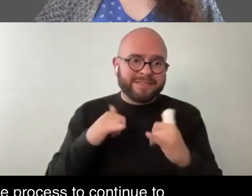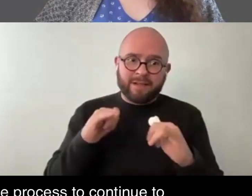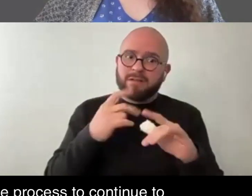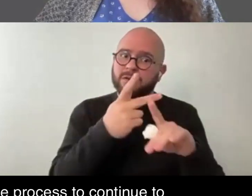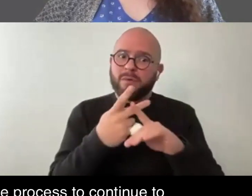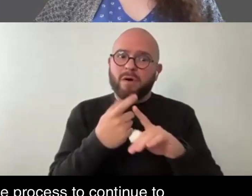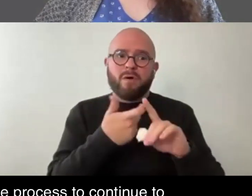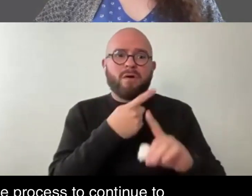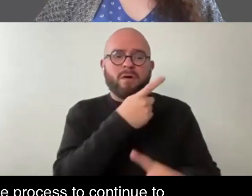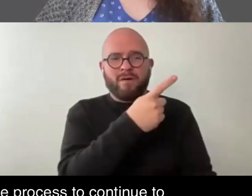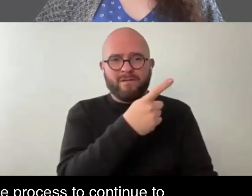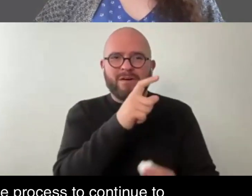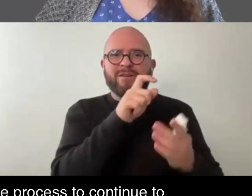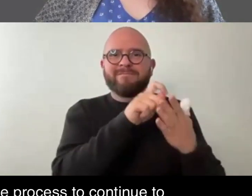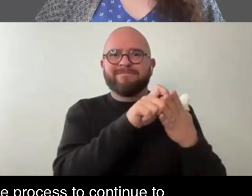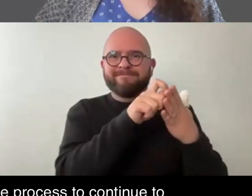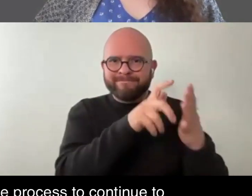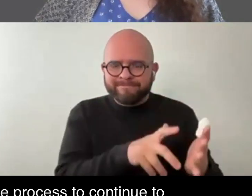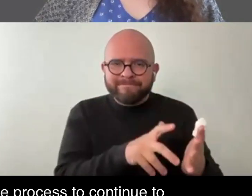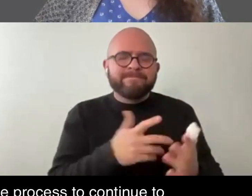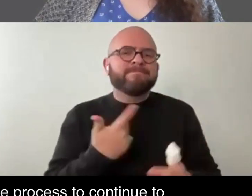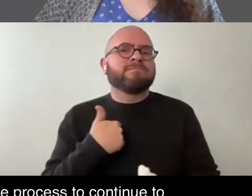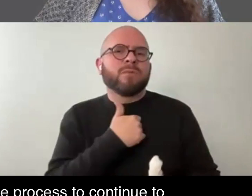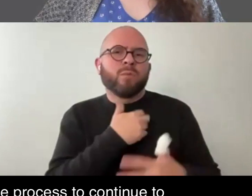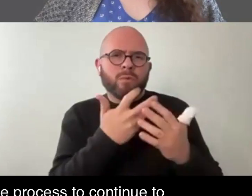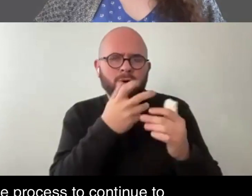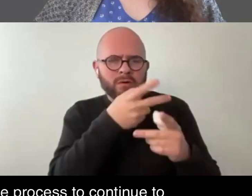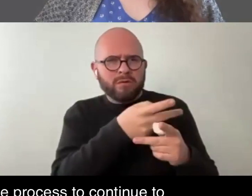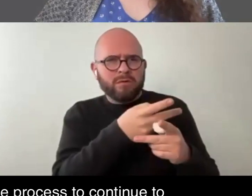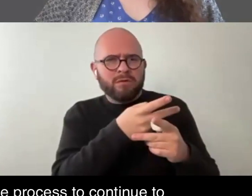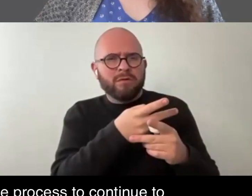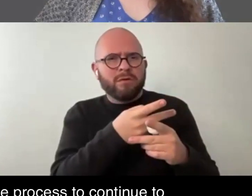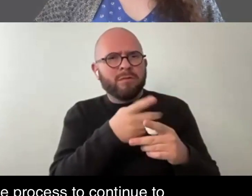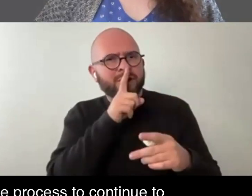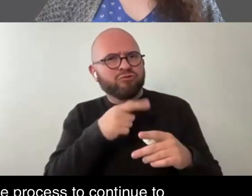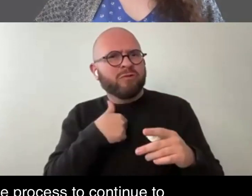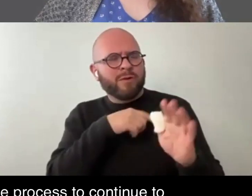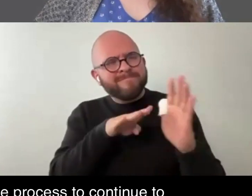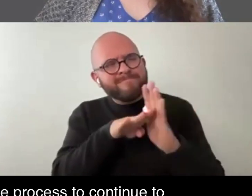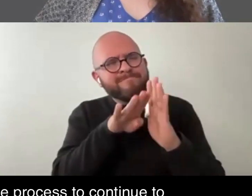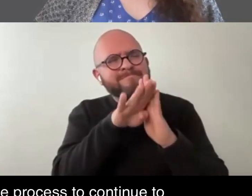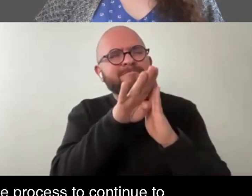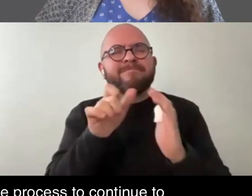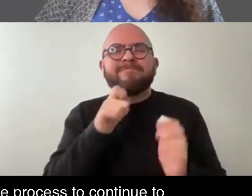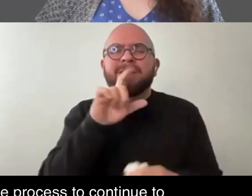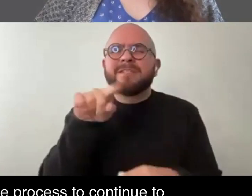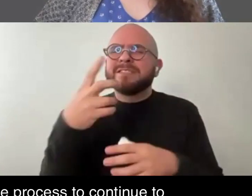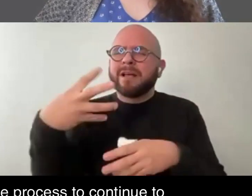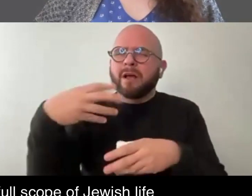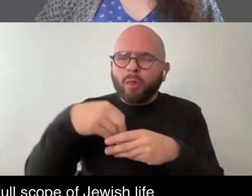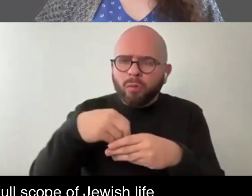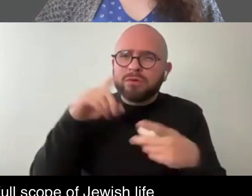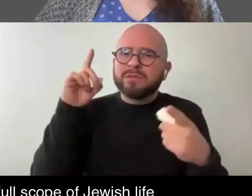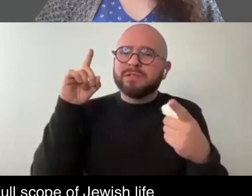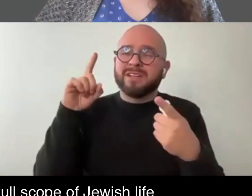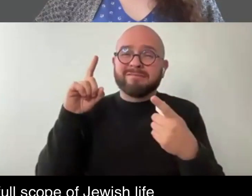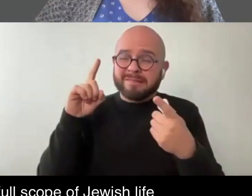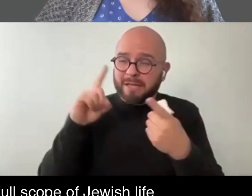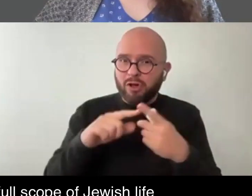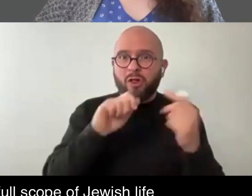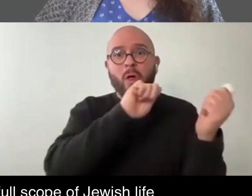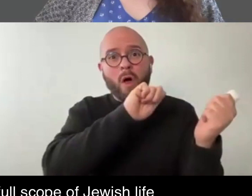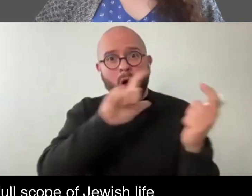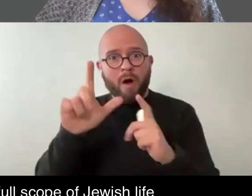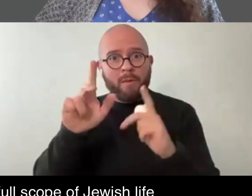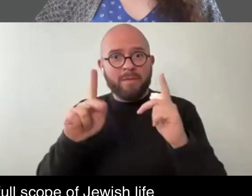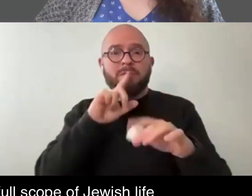we must allow the process to continue to develop beyond inclusion until finally all people who want access